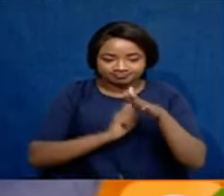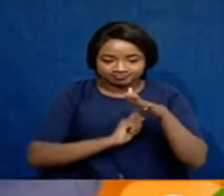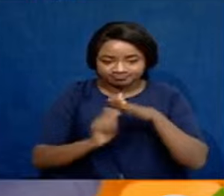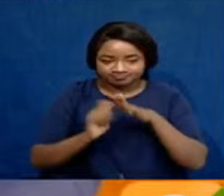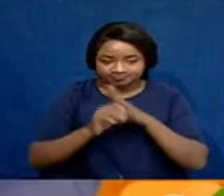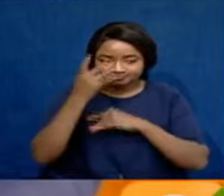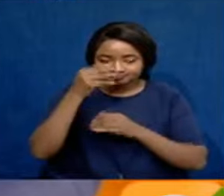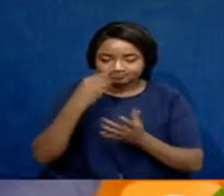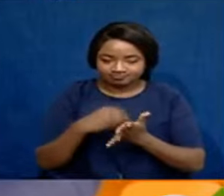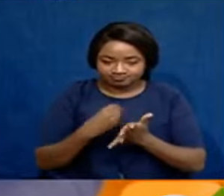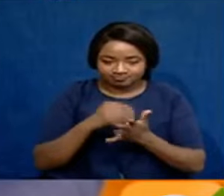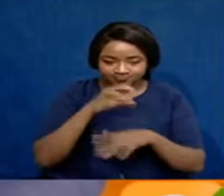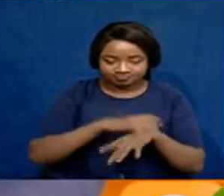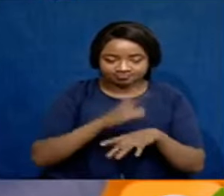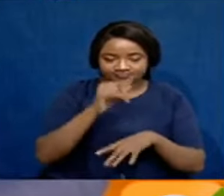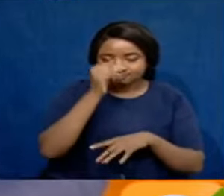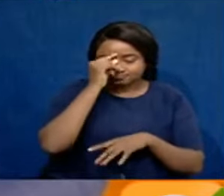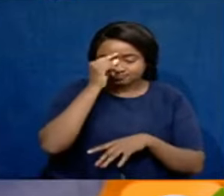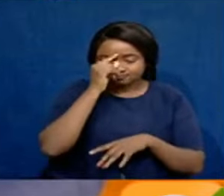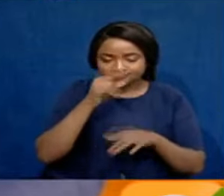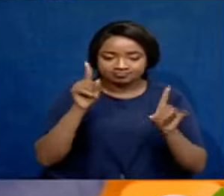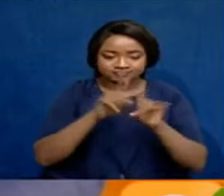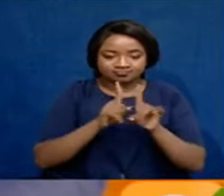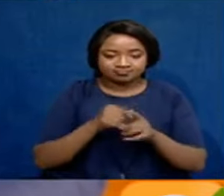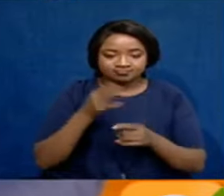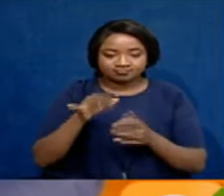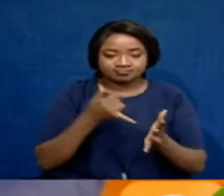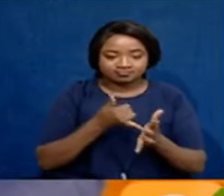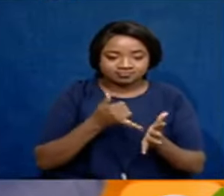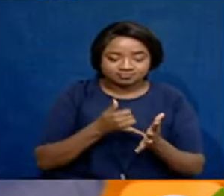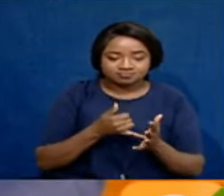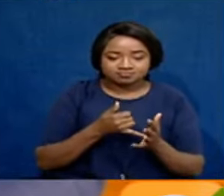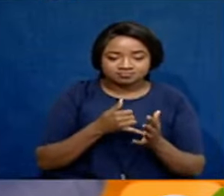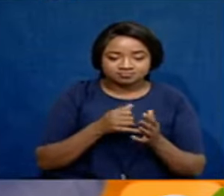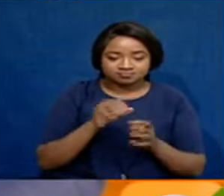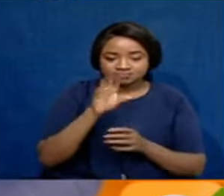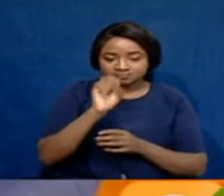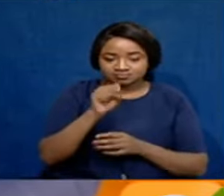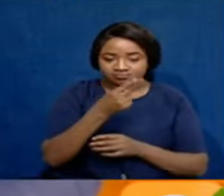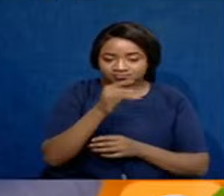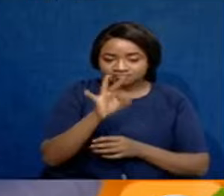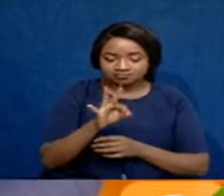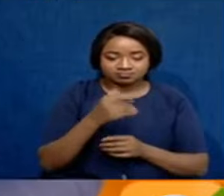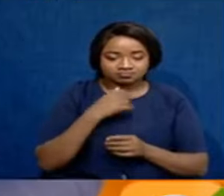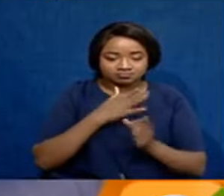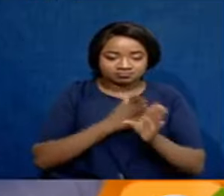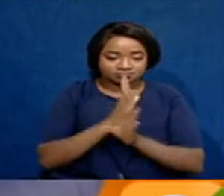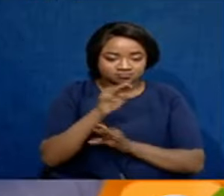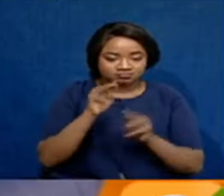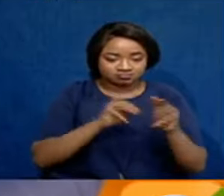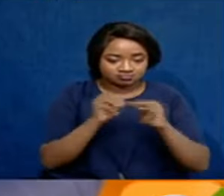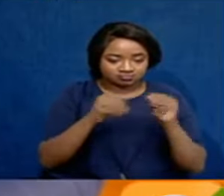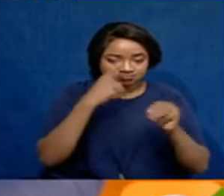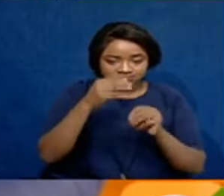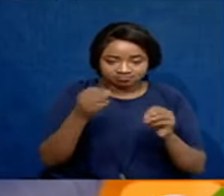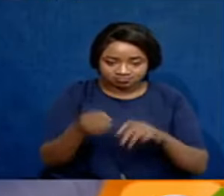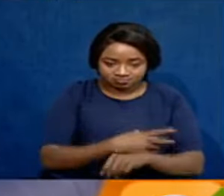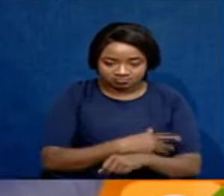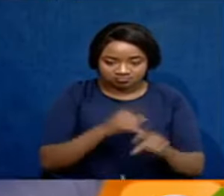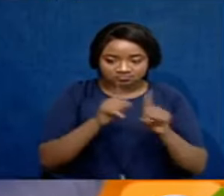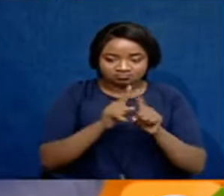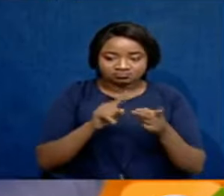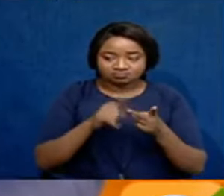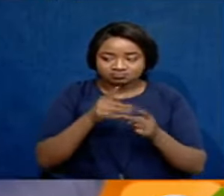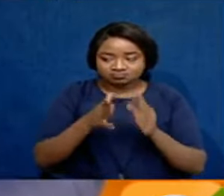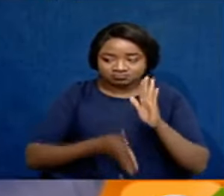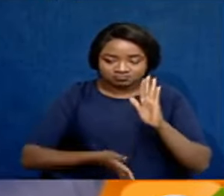exchequer. And then under SHIF is where you'll have the main management for cancer. And then under emergency and chronic